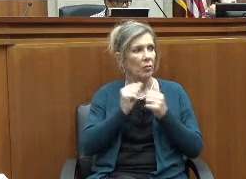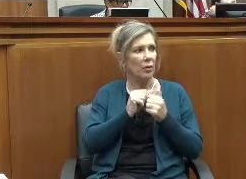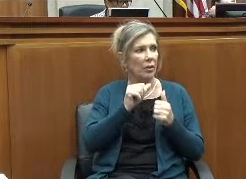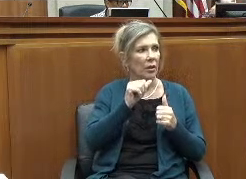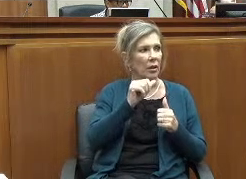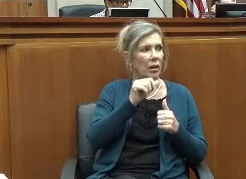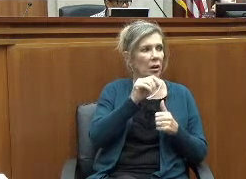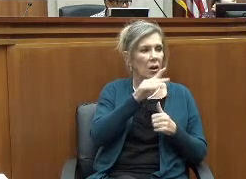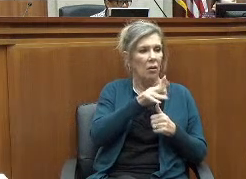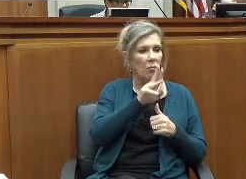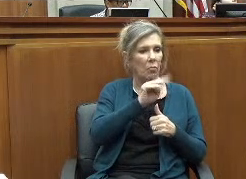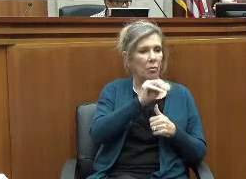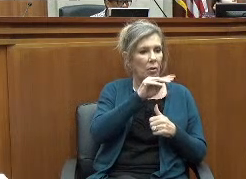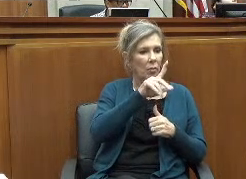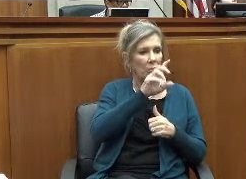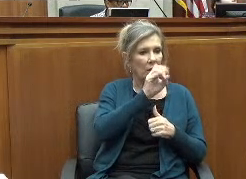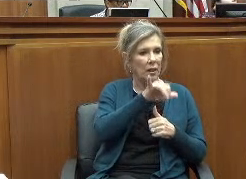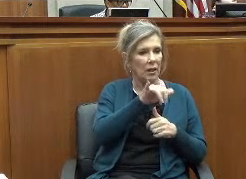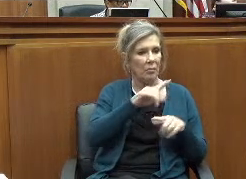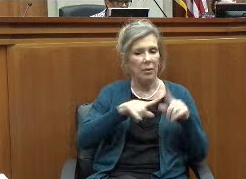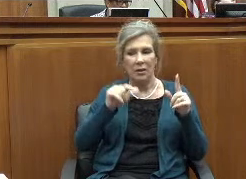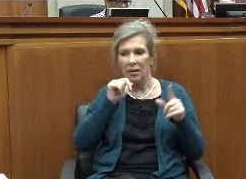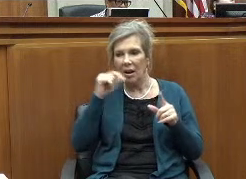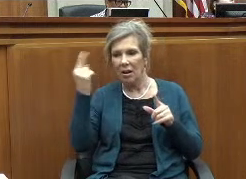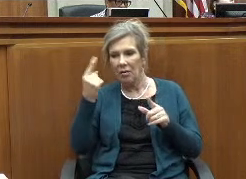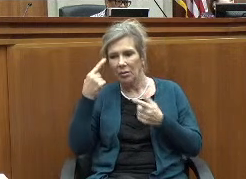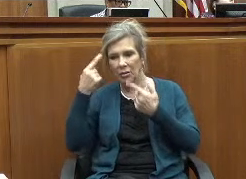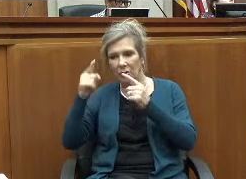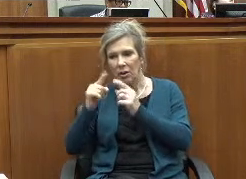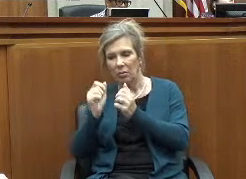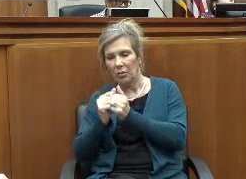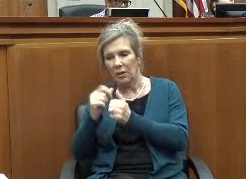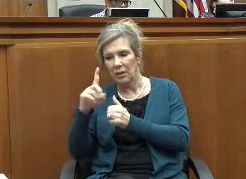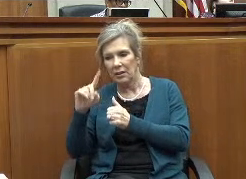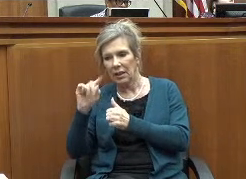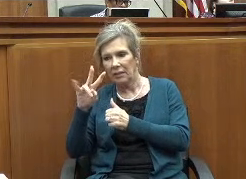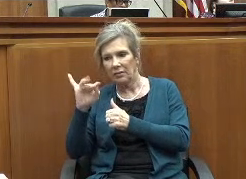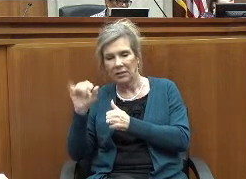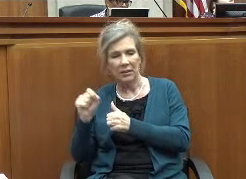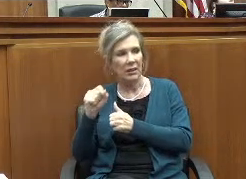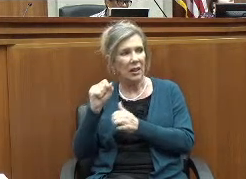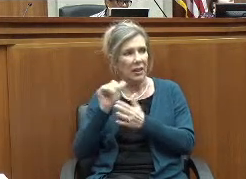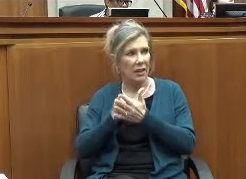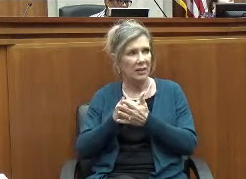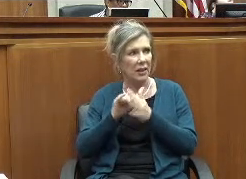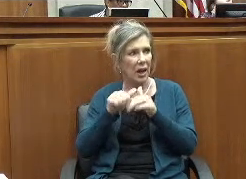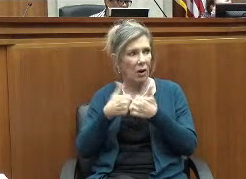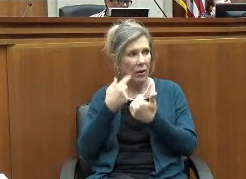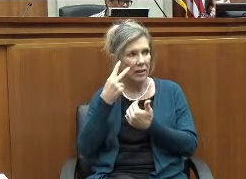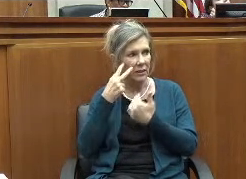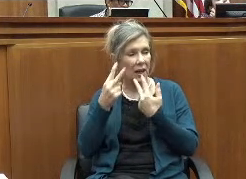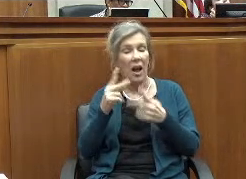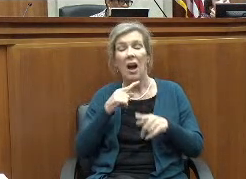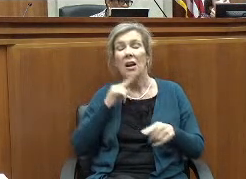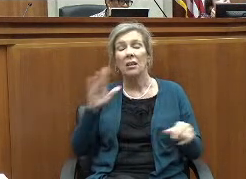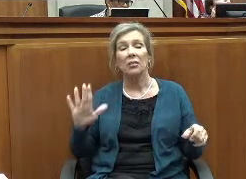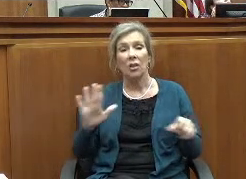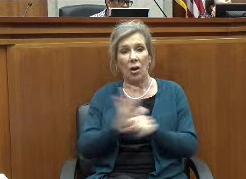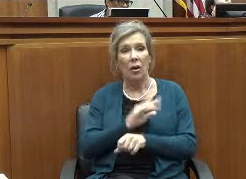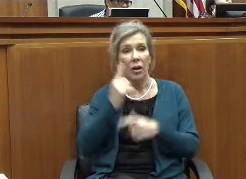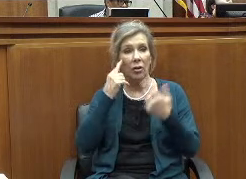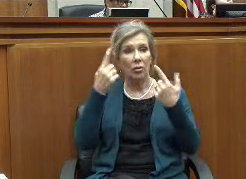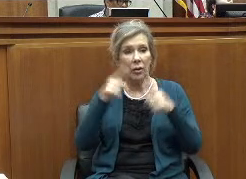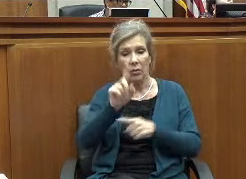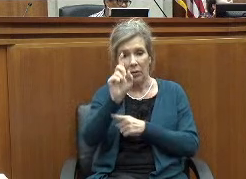don't necessarily with how Dr. Davis is. And this is where I see there's a little bit of difference. I do completely agree that we have to